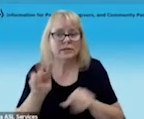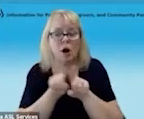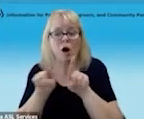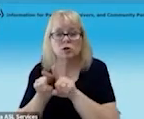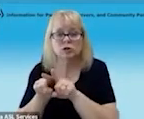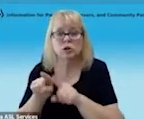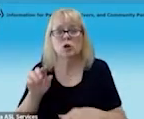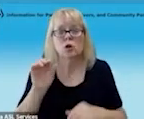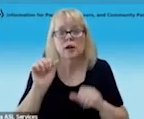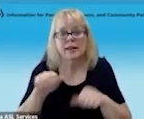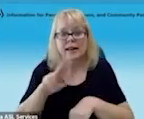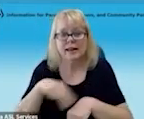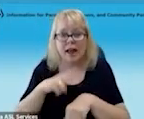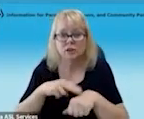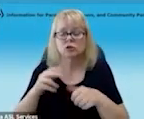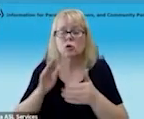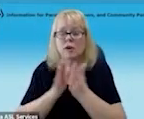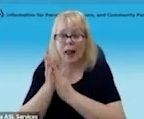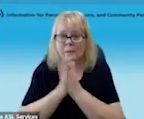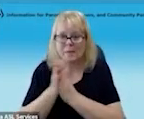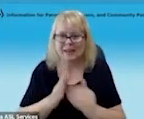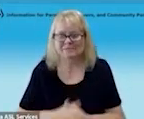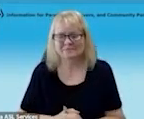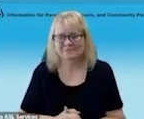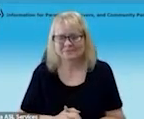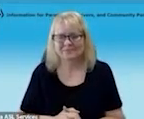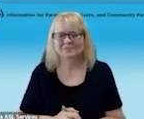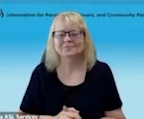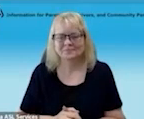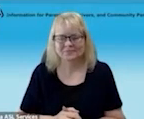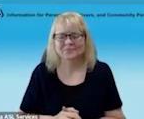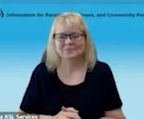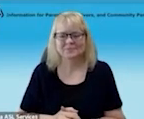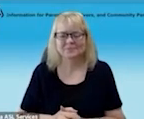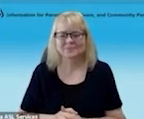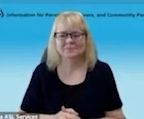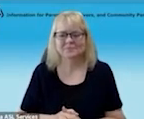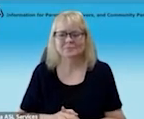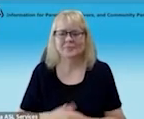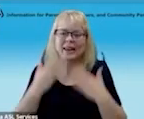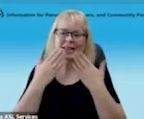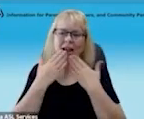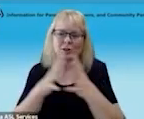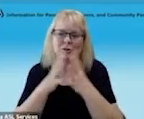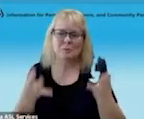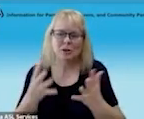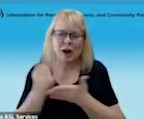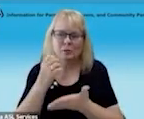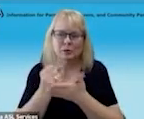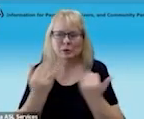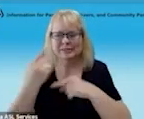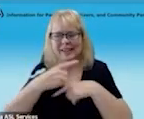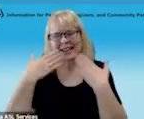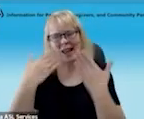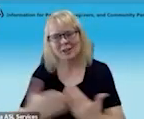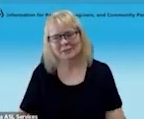Alaska Native communities. We have the IHS vaccine website that has a number of different customizable flyers. We also have the We